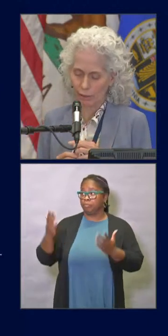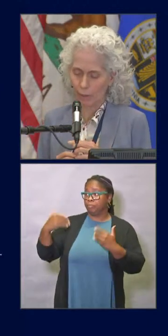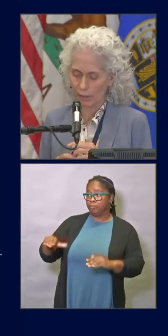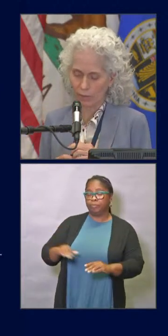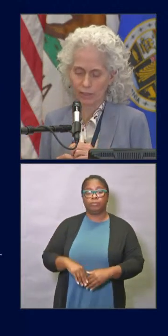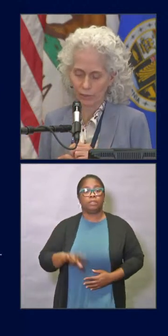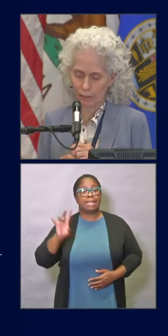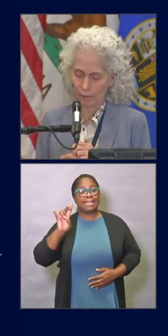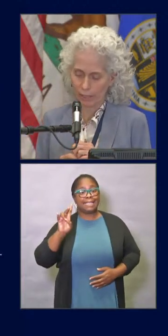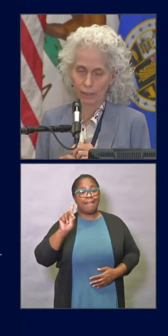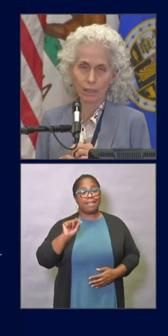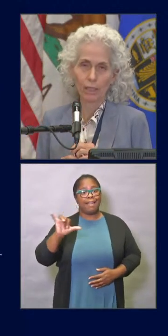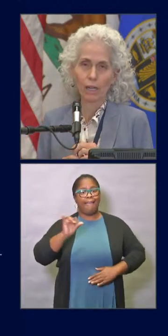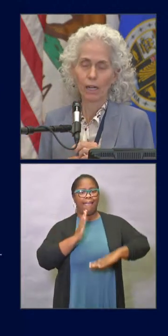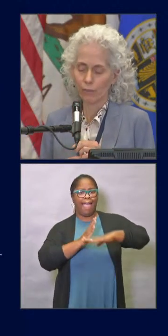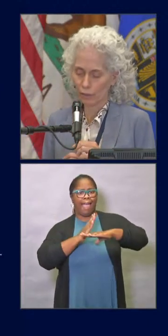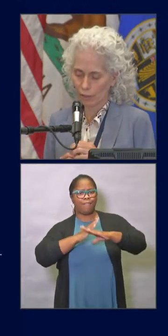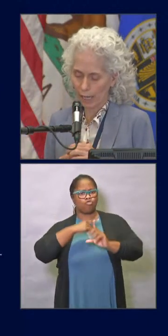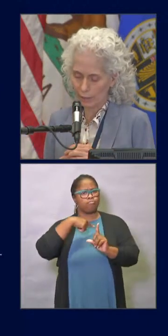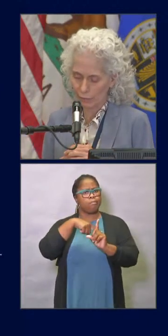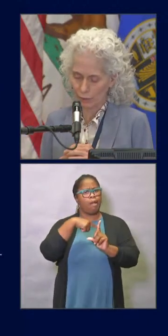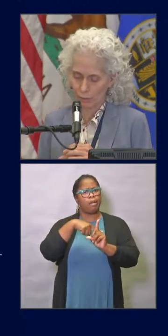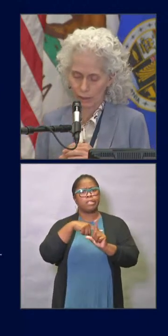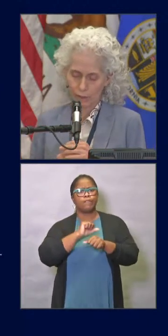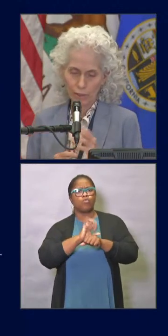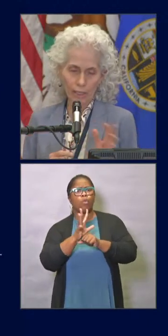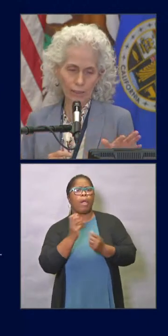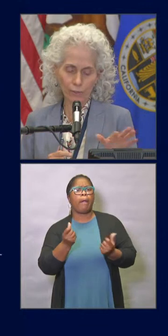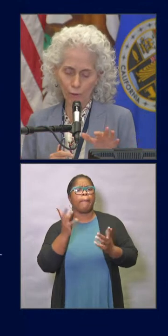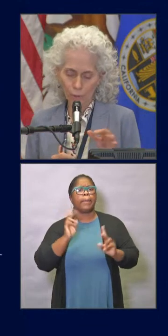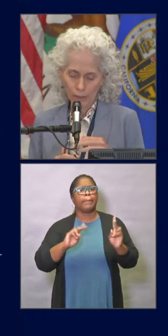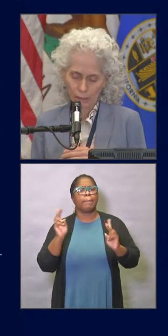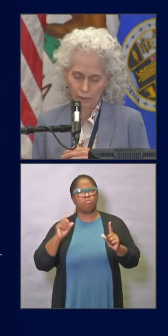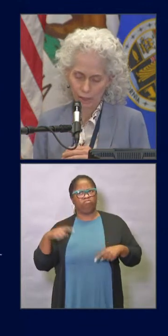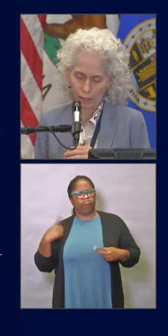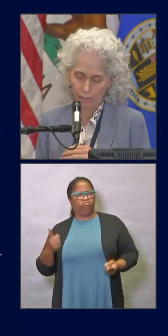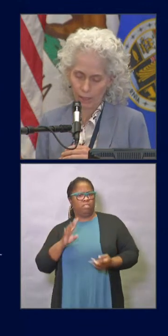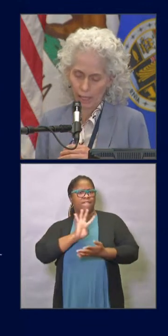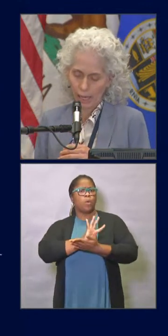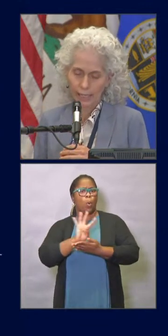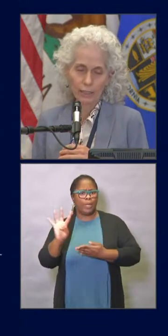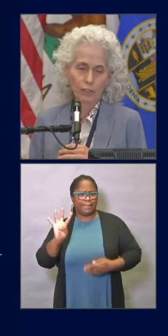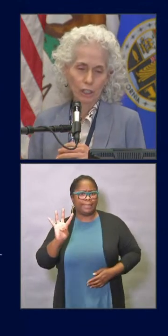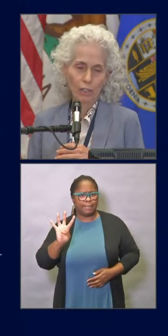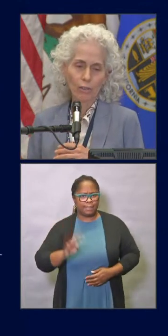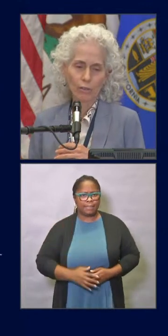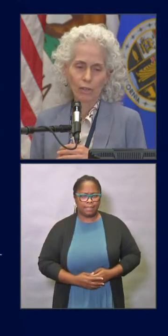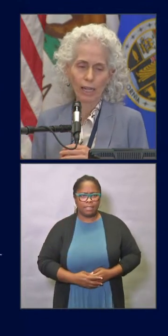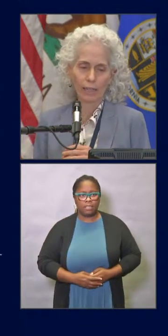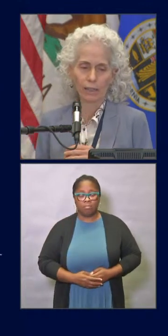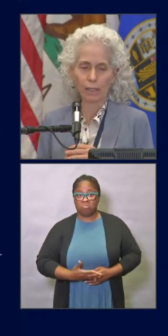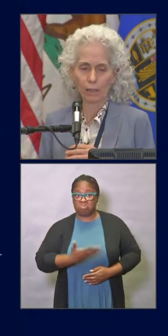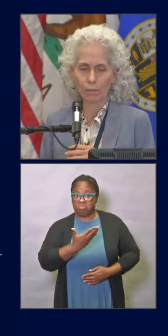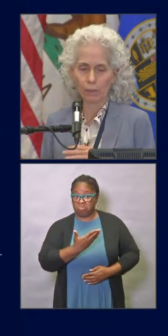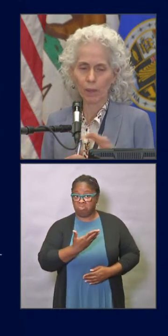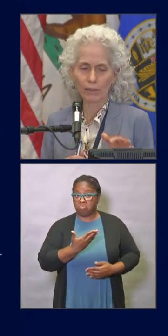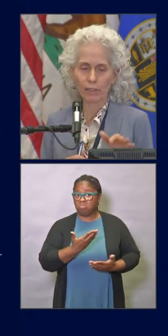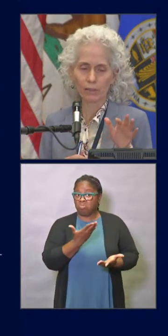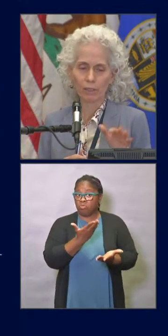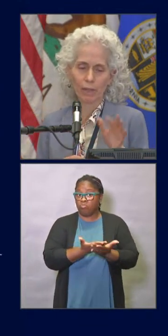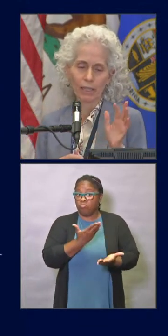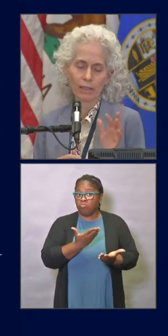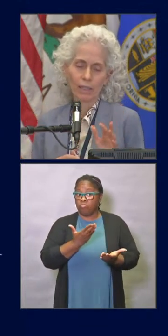7-day average positivity rate for the last few weeks, the last 4 weeks. And it shows that